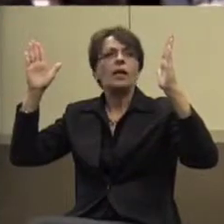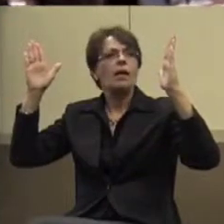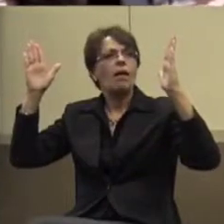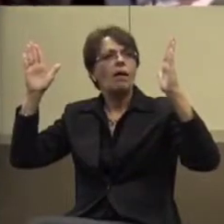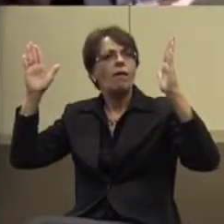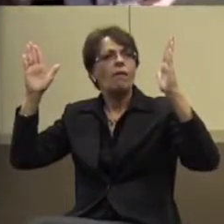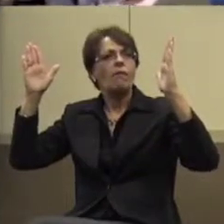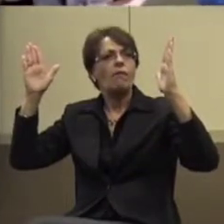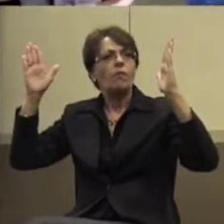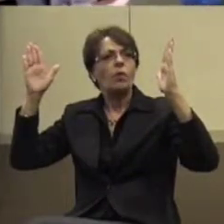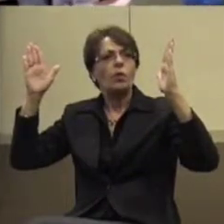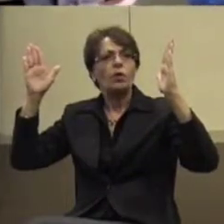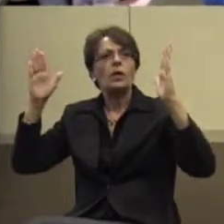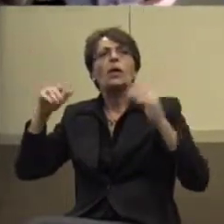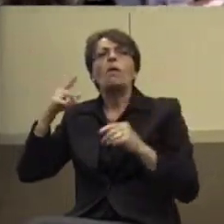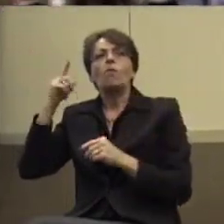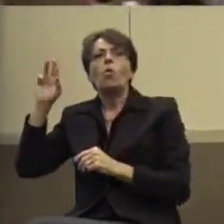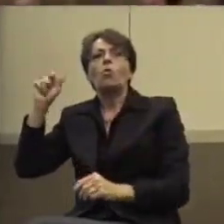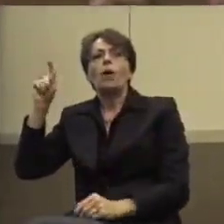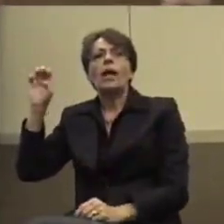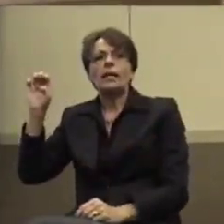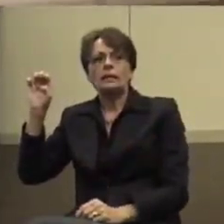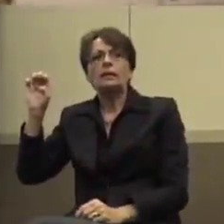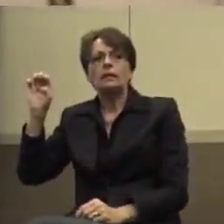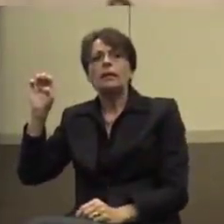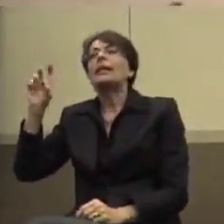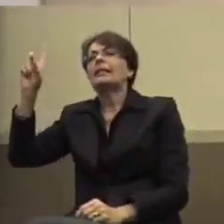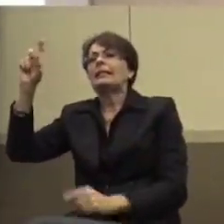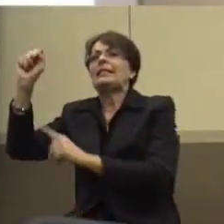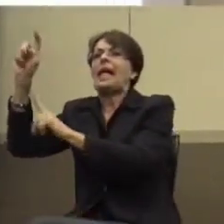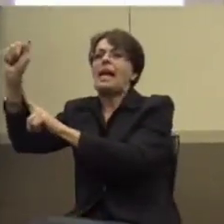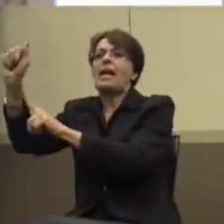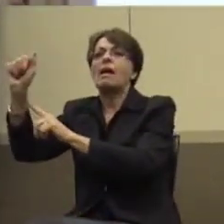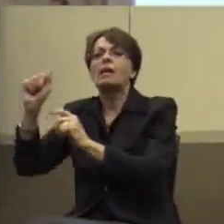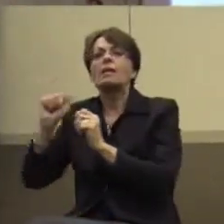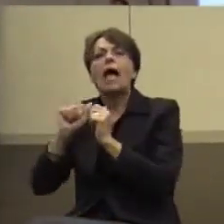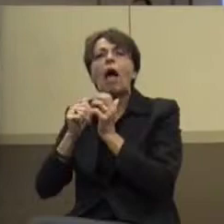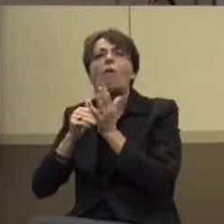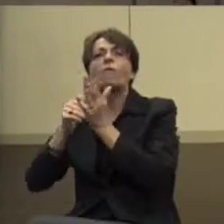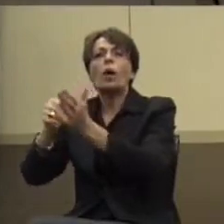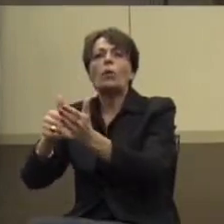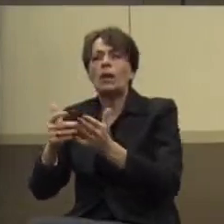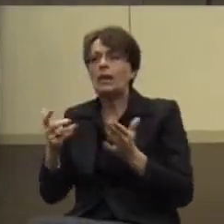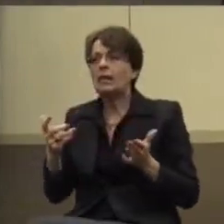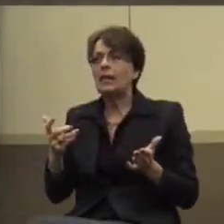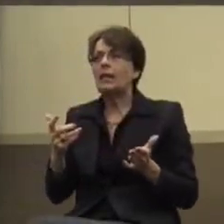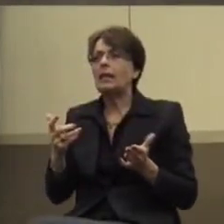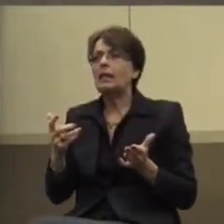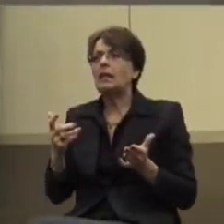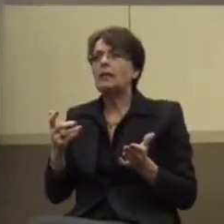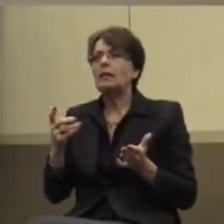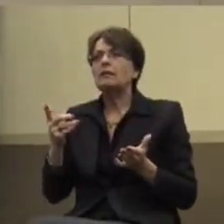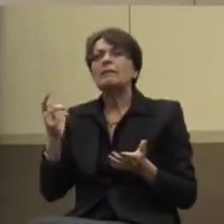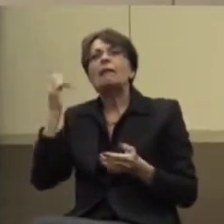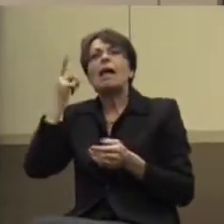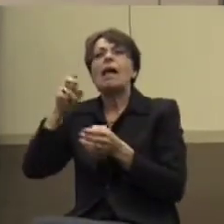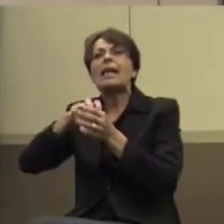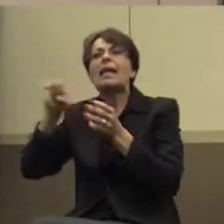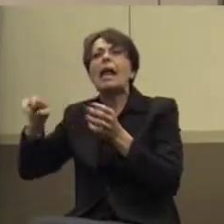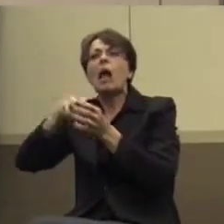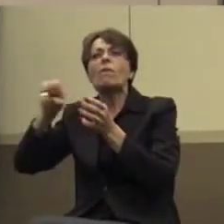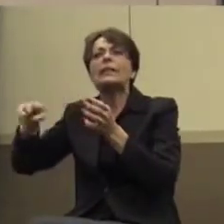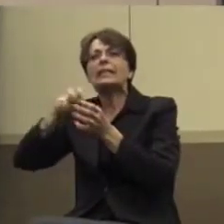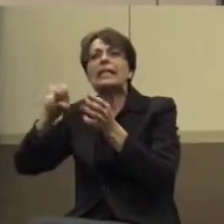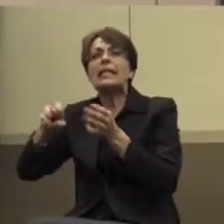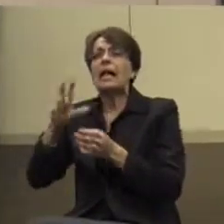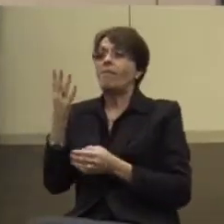Okay, like how frequently, like he was out of his seat 5 times within 2 minutes. You know, how many of you